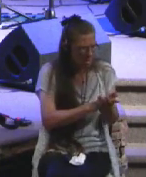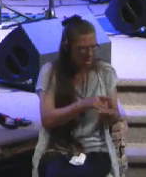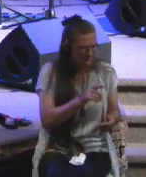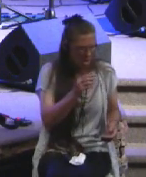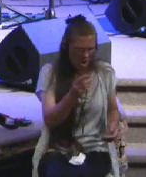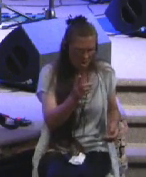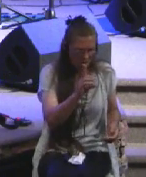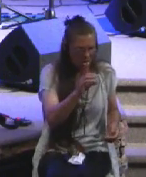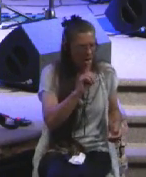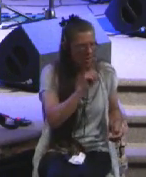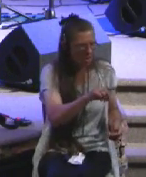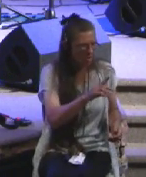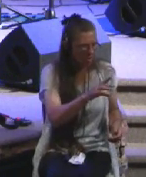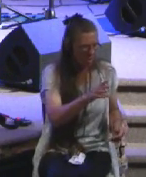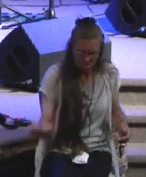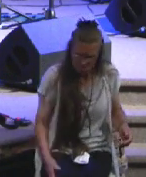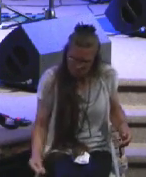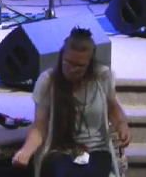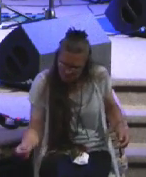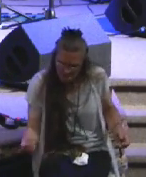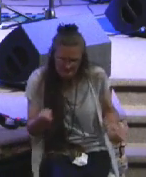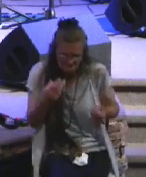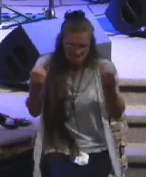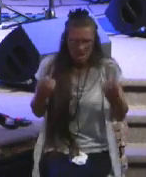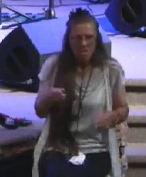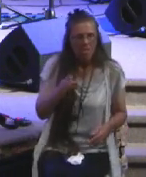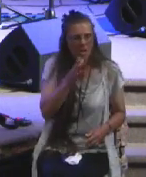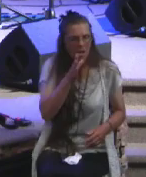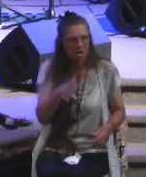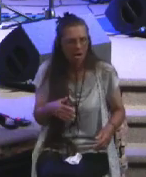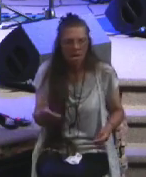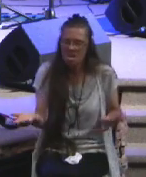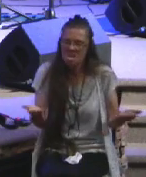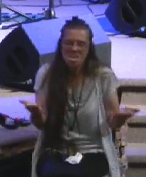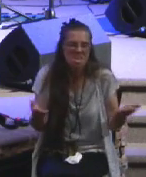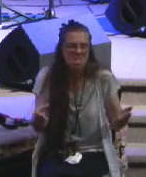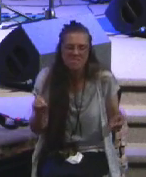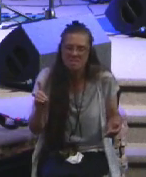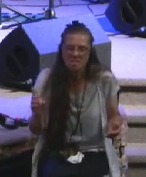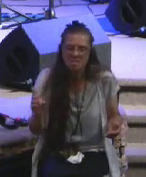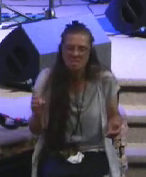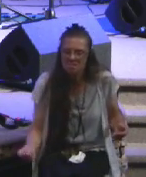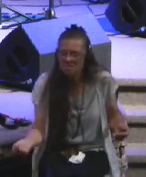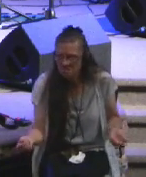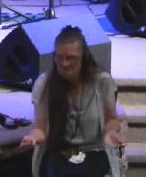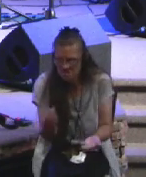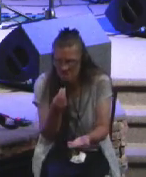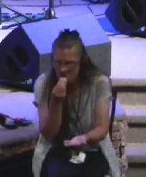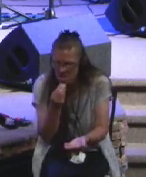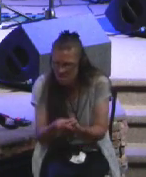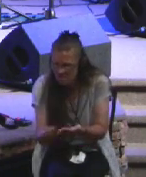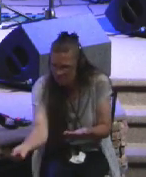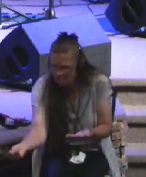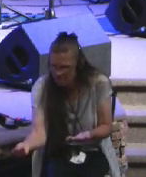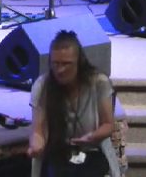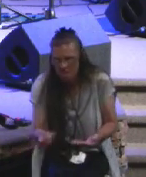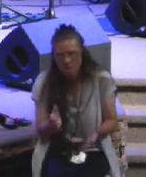dog. And instead of getting all upset, what did the woman say? Hey, even the dogs get the scraps from the table. She's saying,